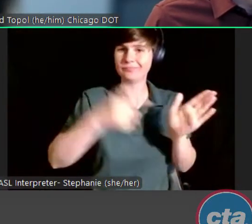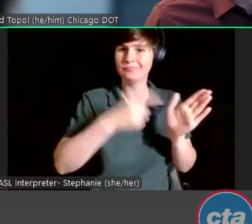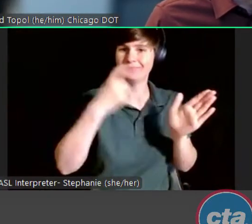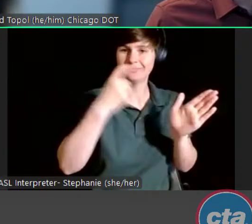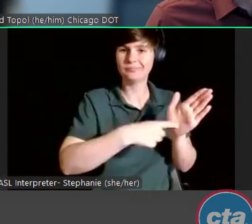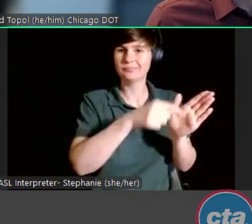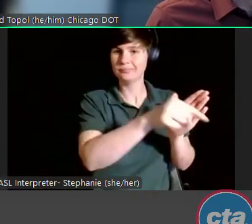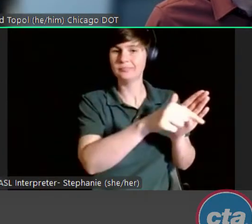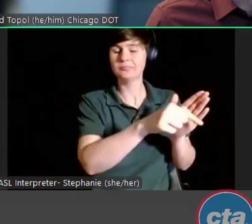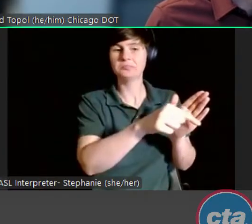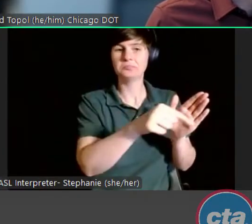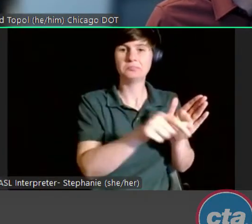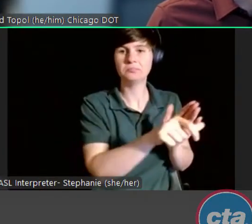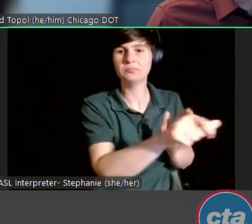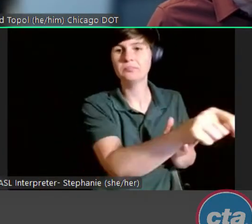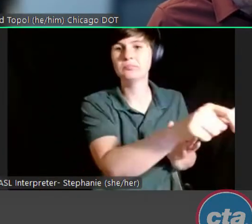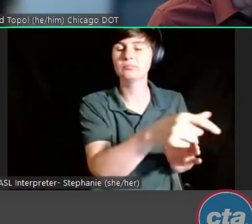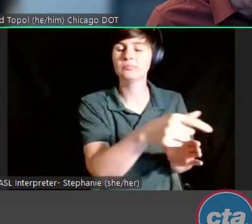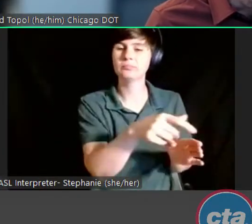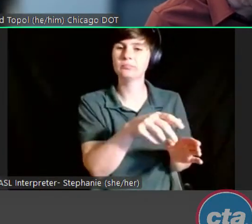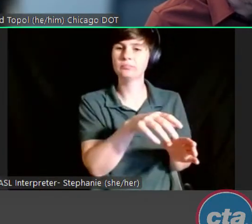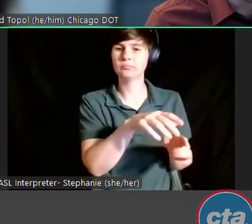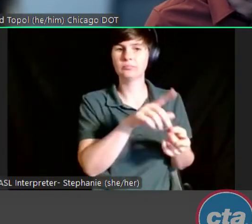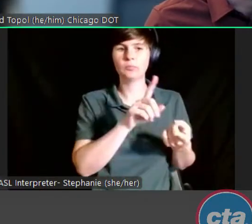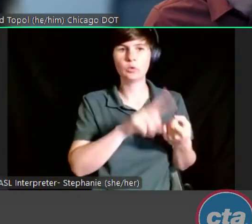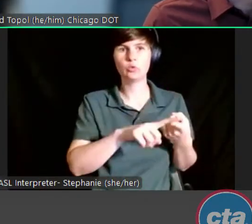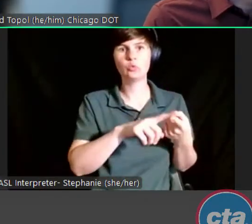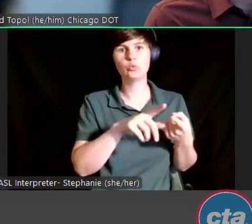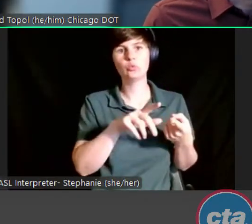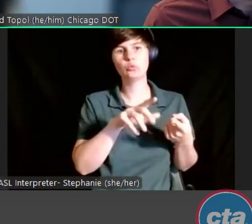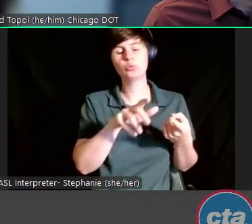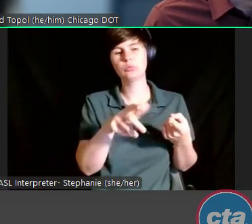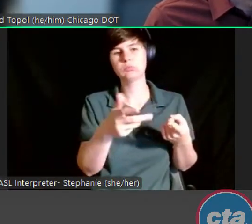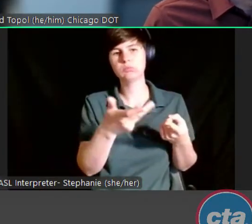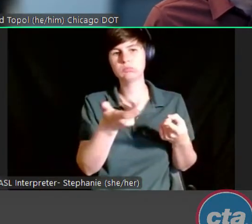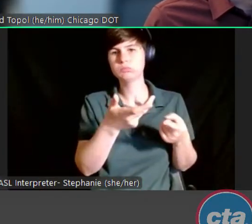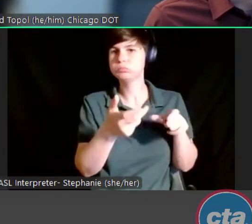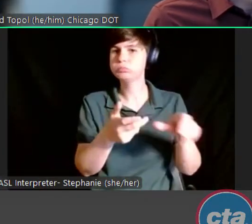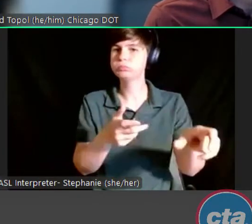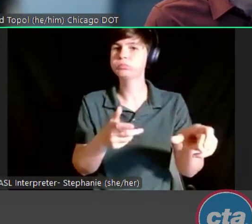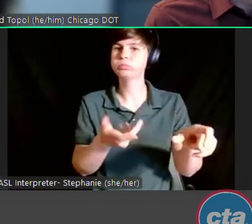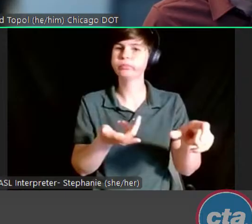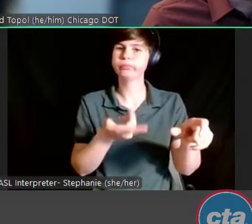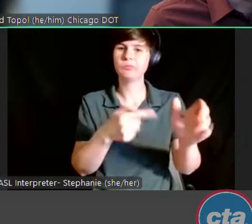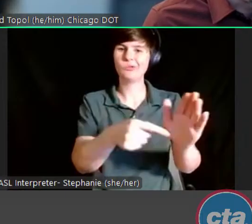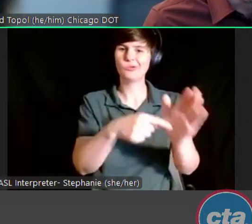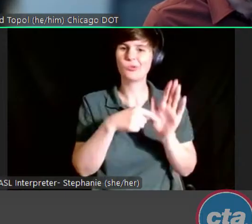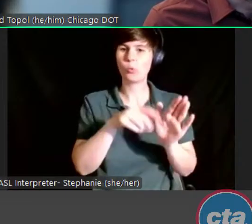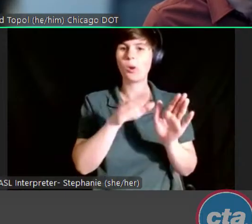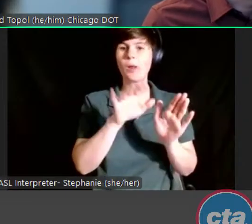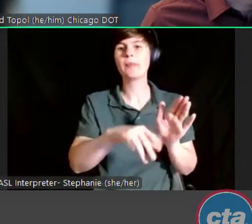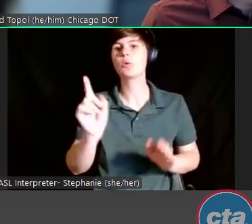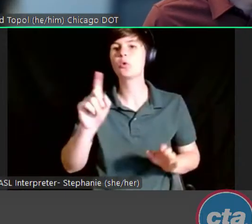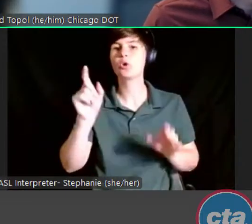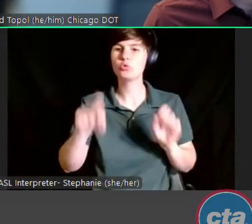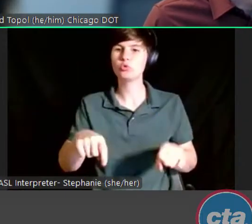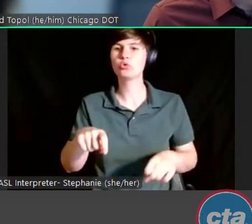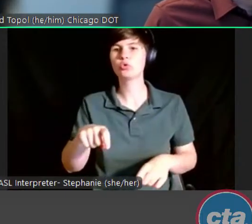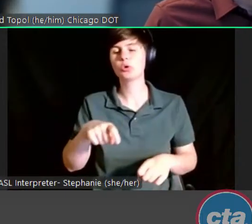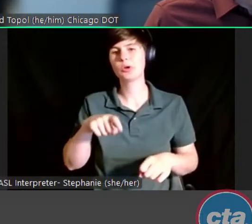warning strips or detectable warnings that would indicate this is the desired crossing space. And